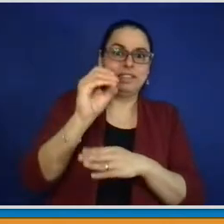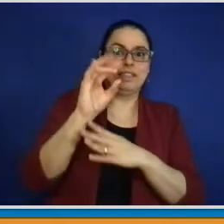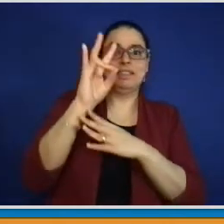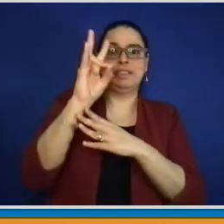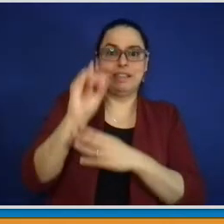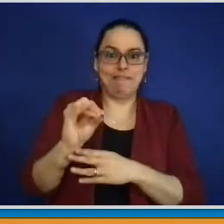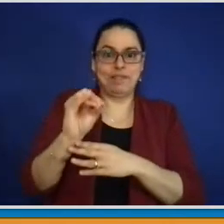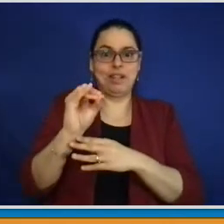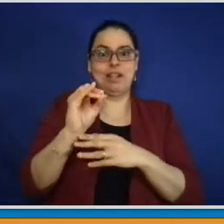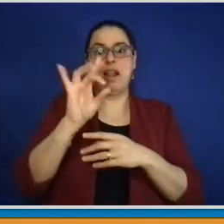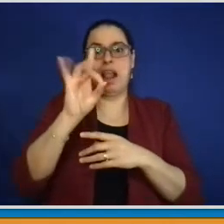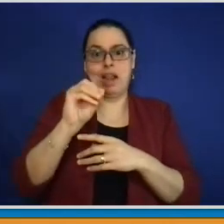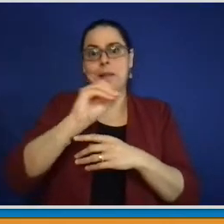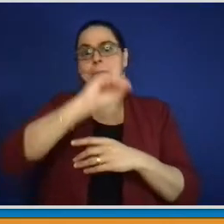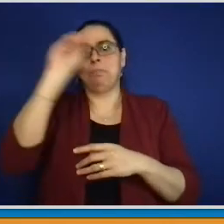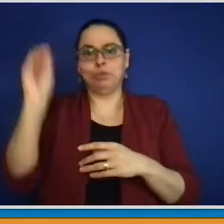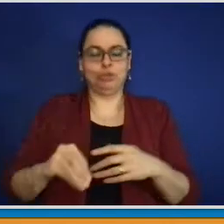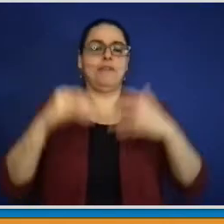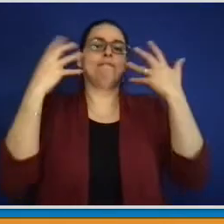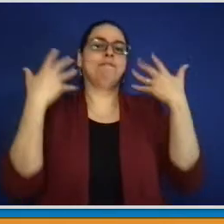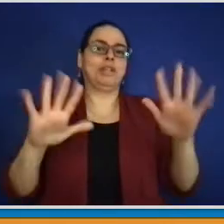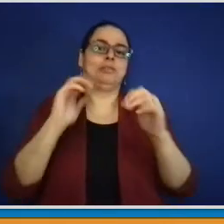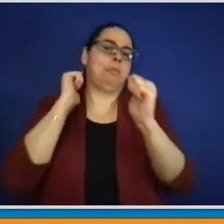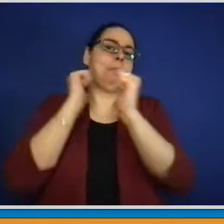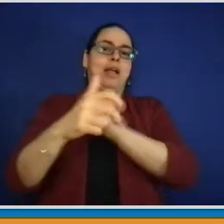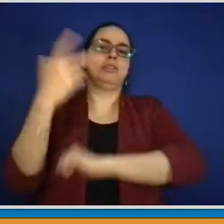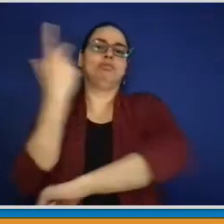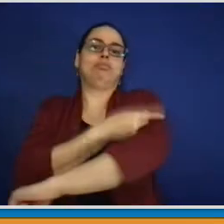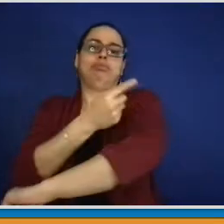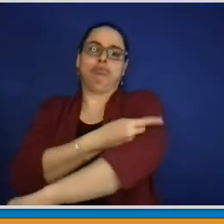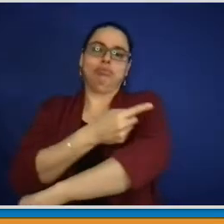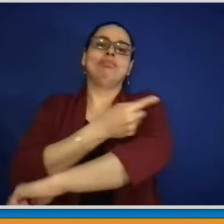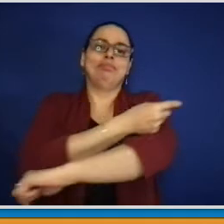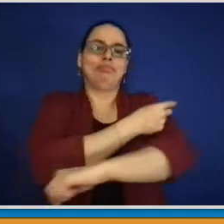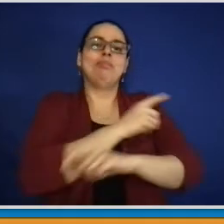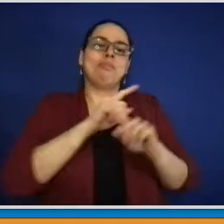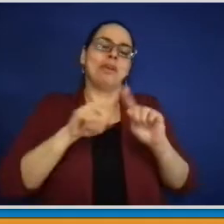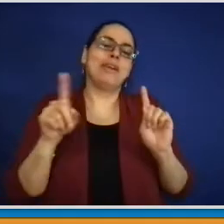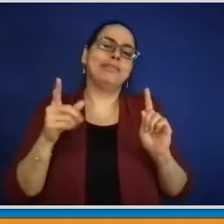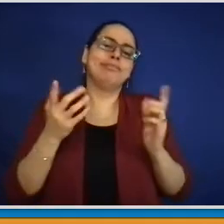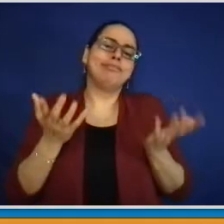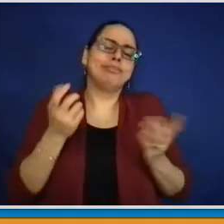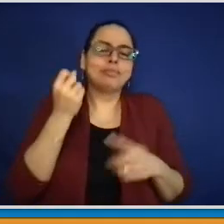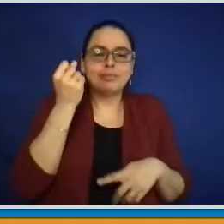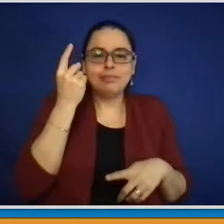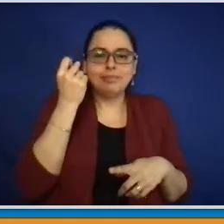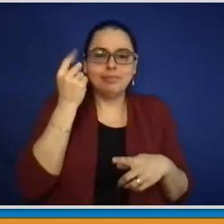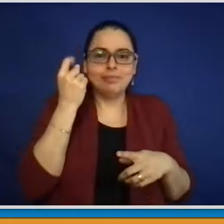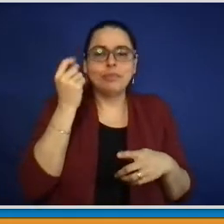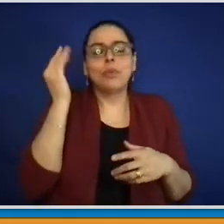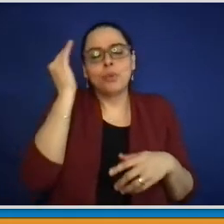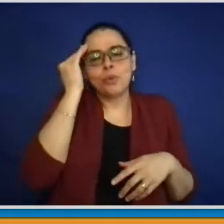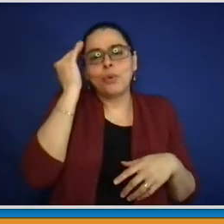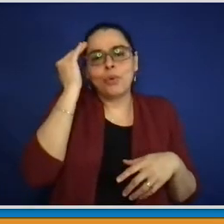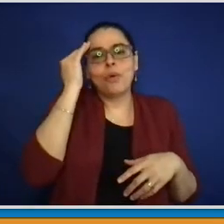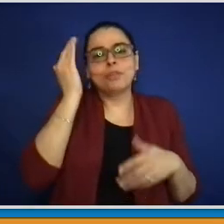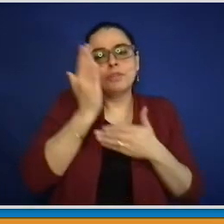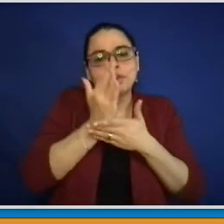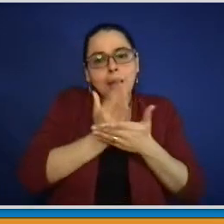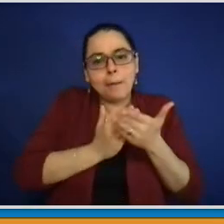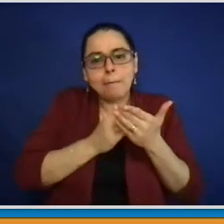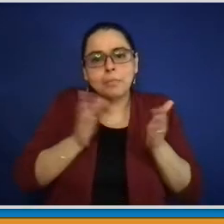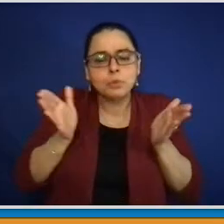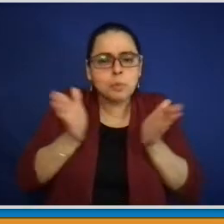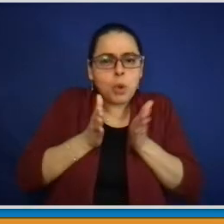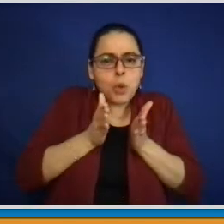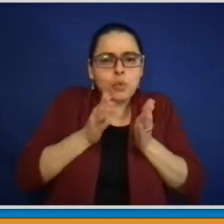will have to deal with the fact that there is a cohort of individuals, however large or small that is, that at this point are not comfortable or don't choose to be